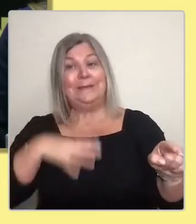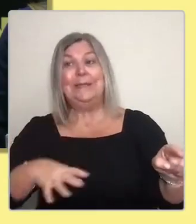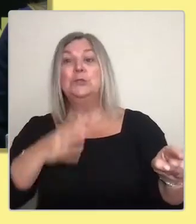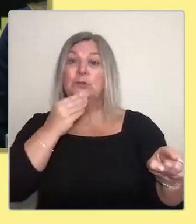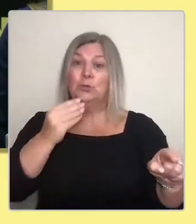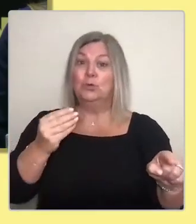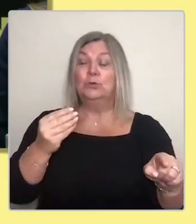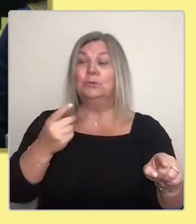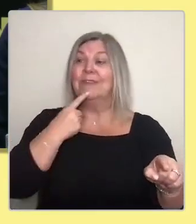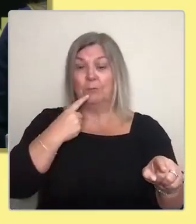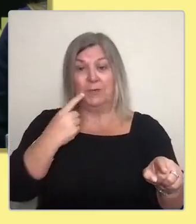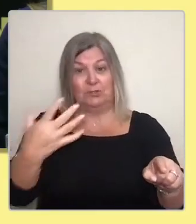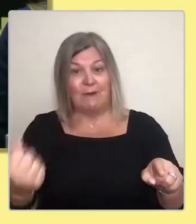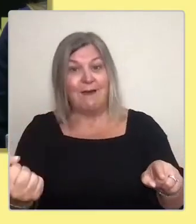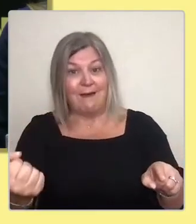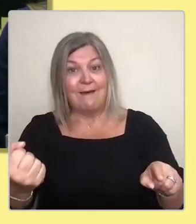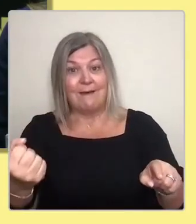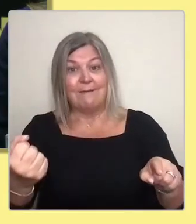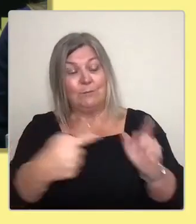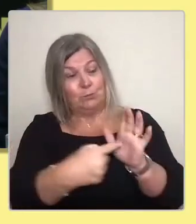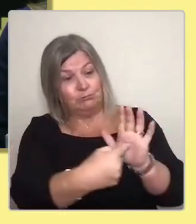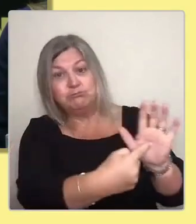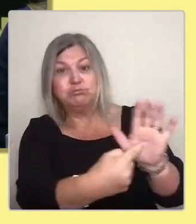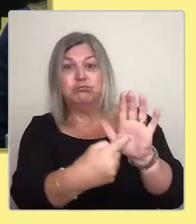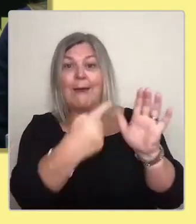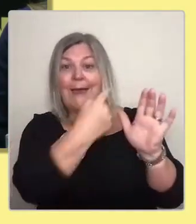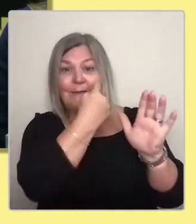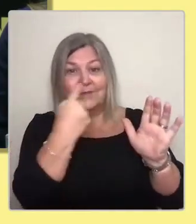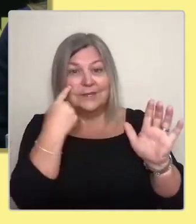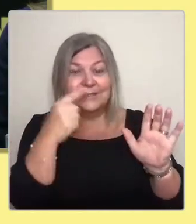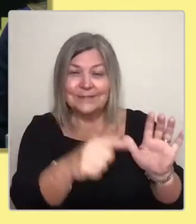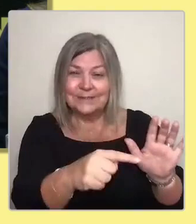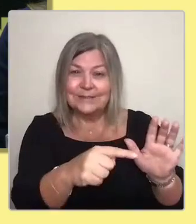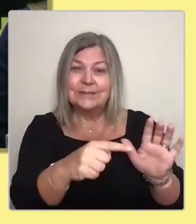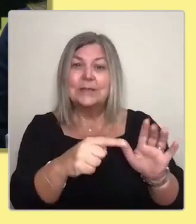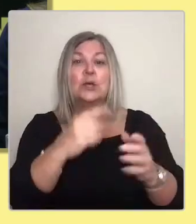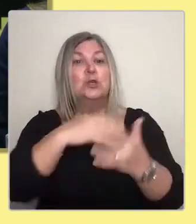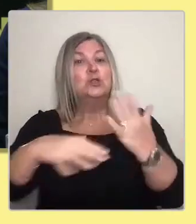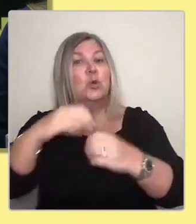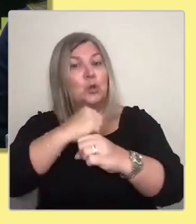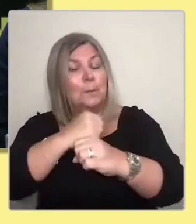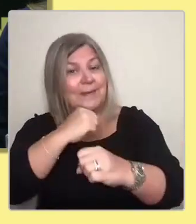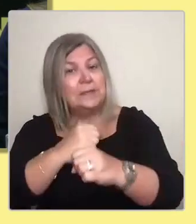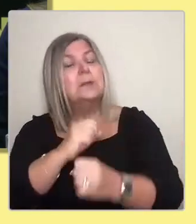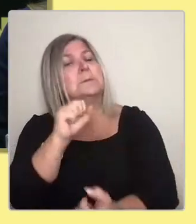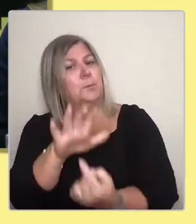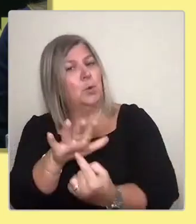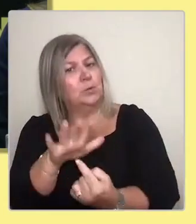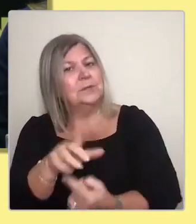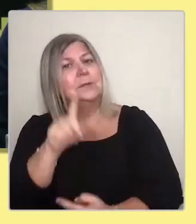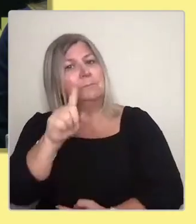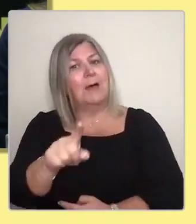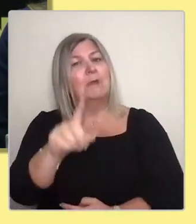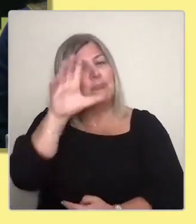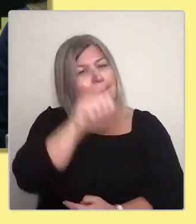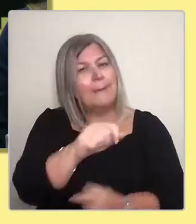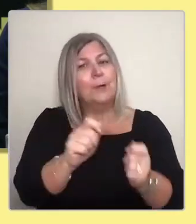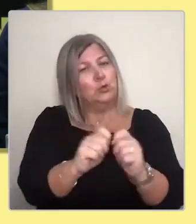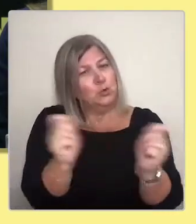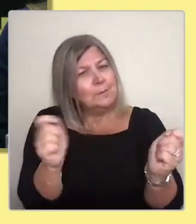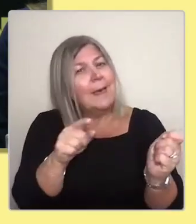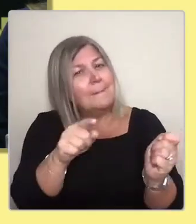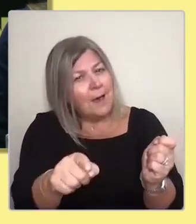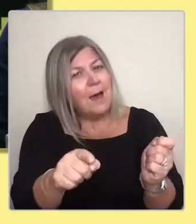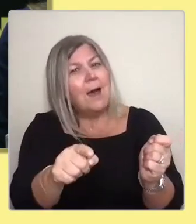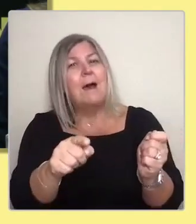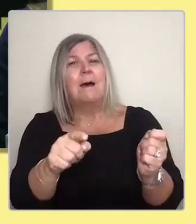media has its place, but we can't forget the broadcasters or the newspapers either, which is why I think we've all got a responsibility to just keep hammering